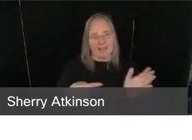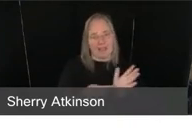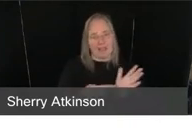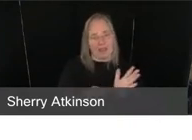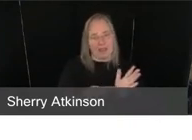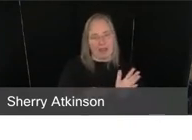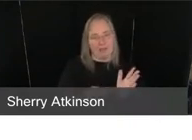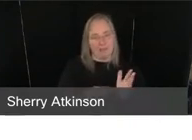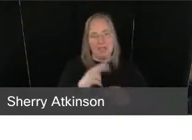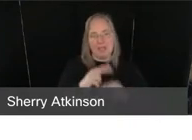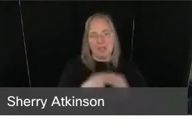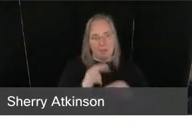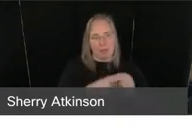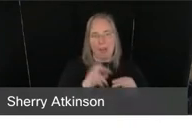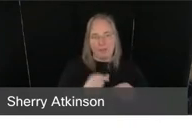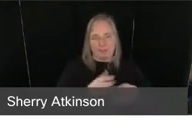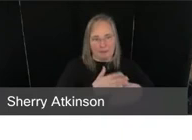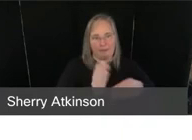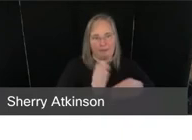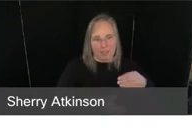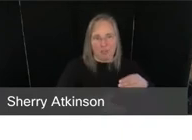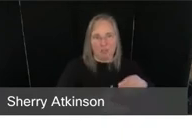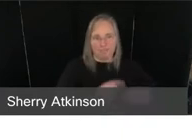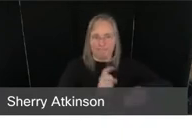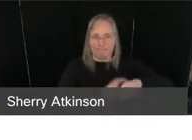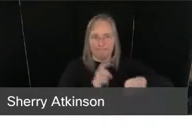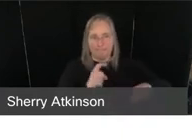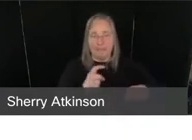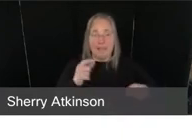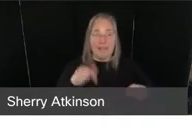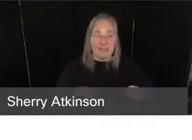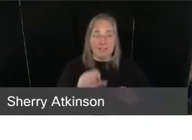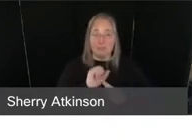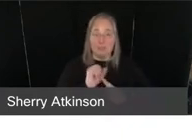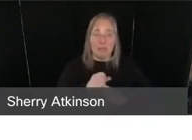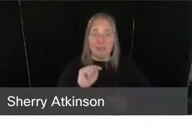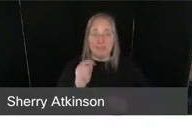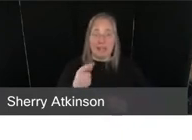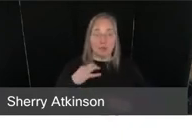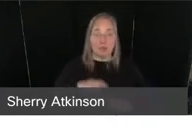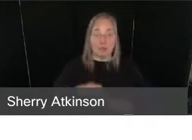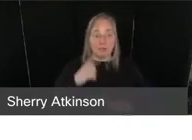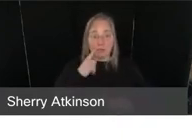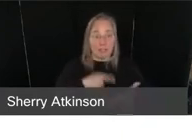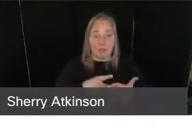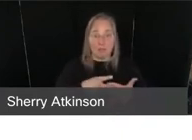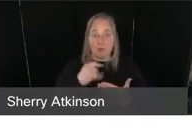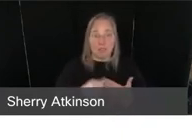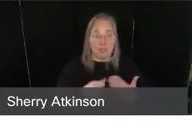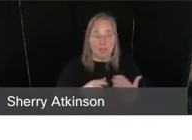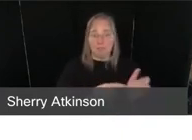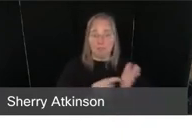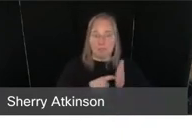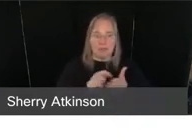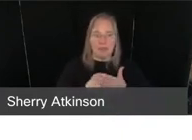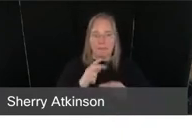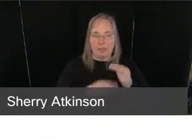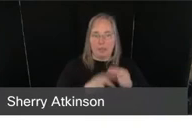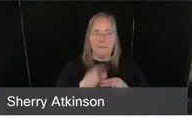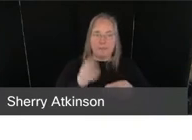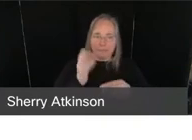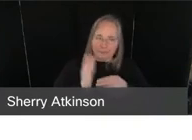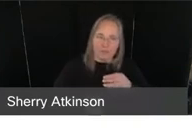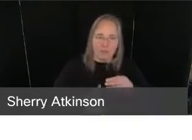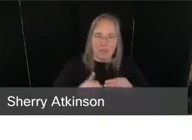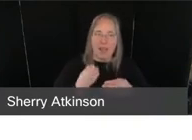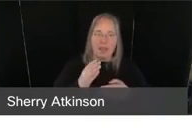be completed. In this instance, the tax credits for this project require that the building be completed at the end of calendar